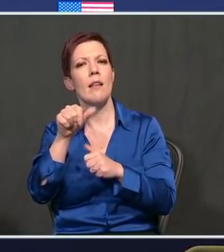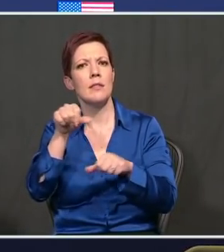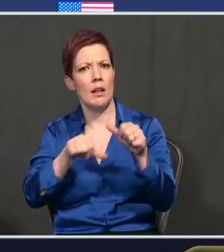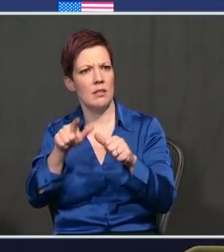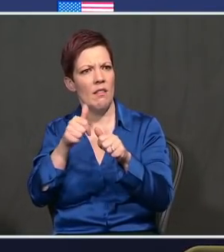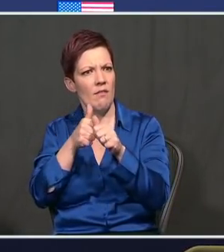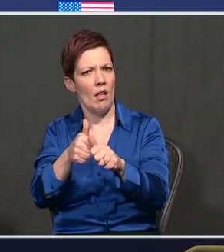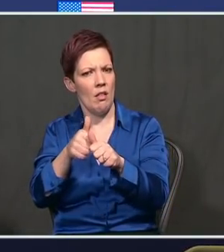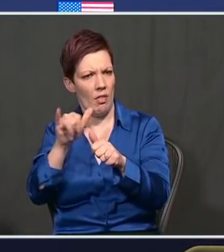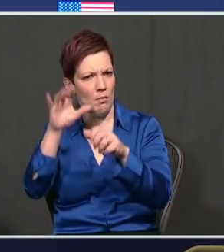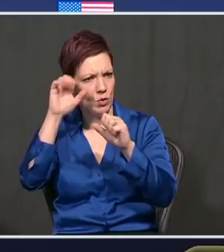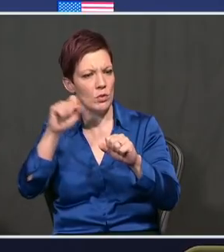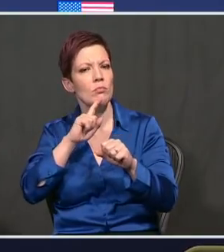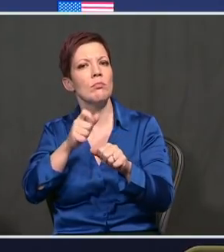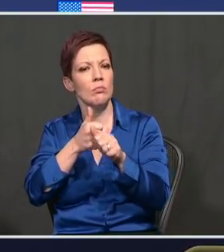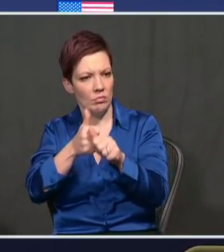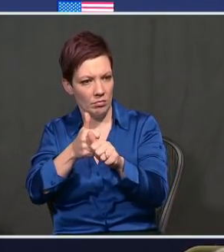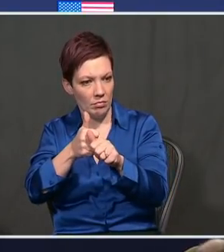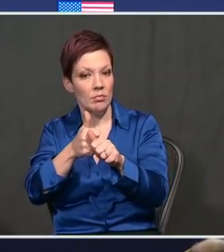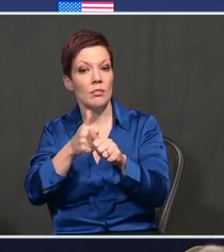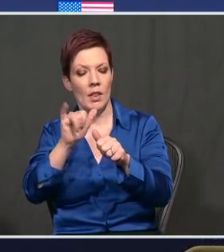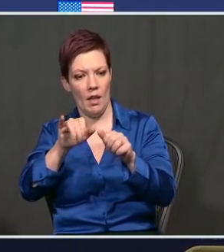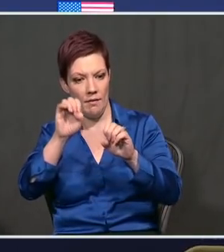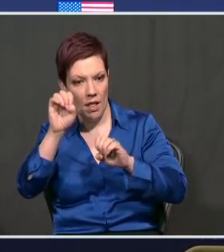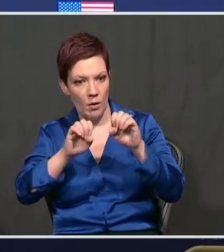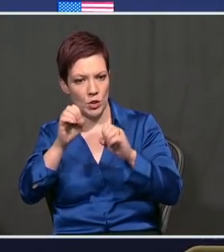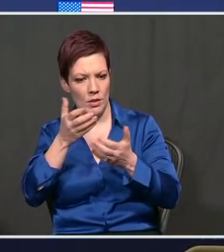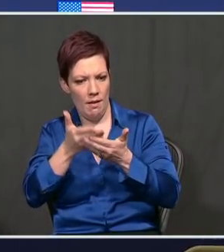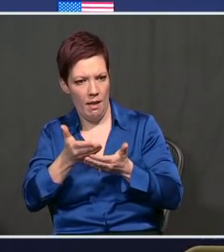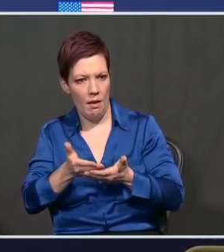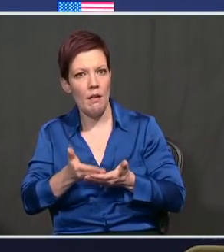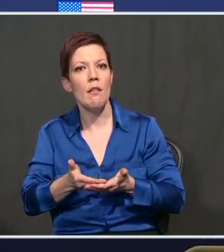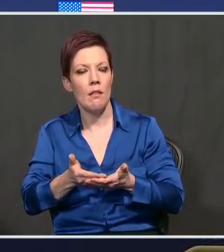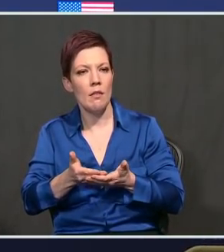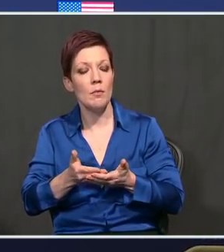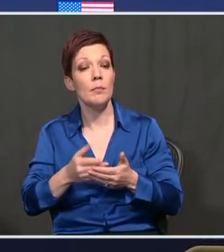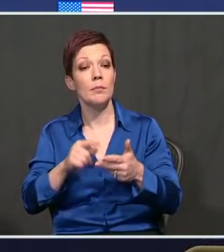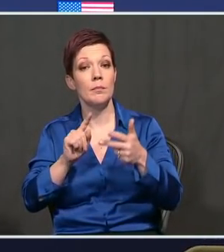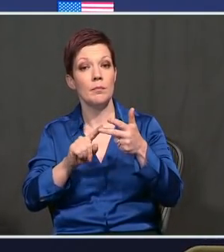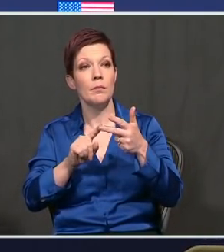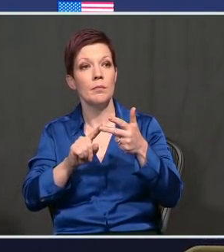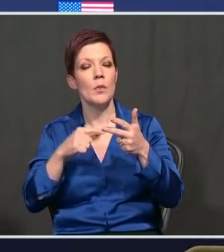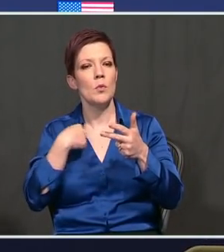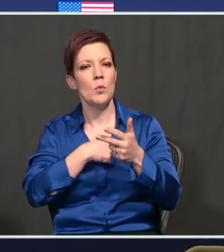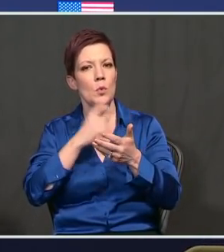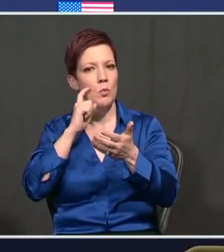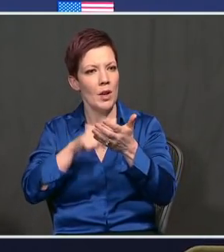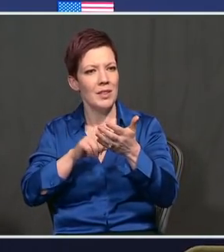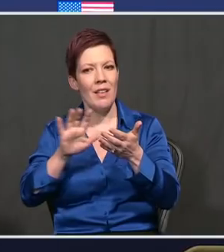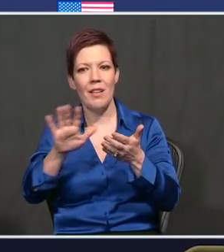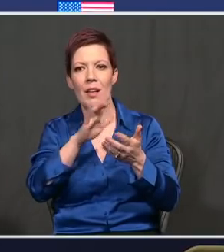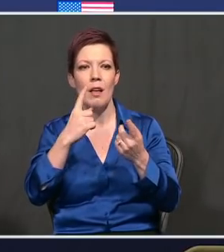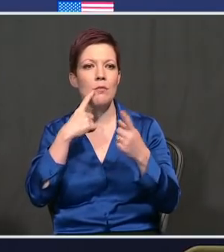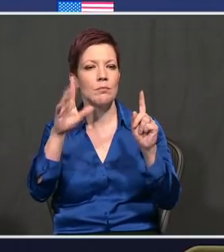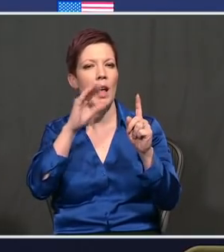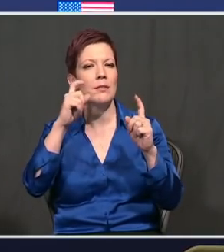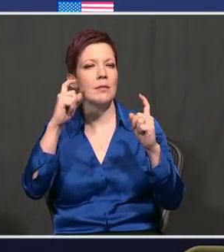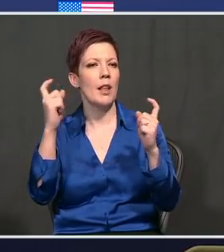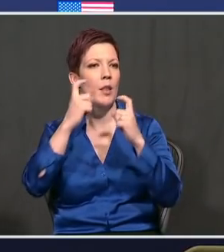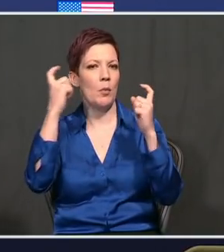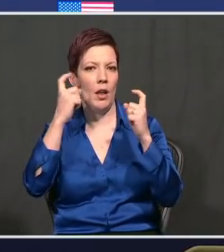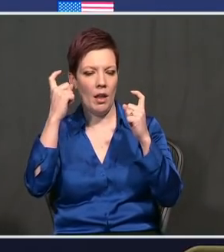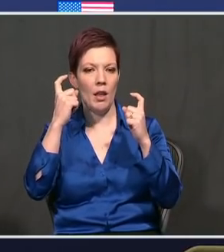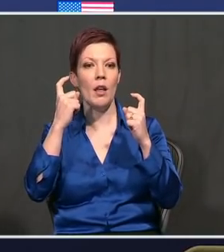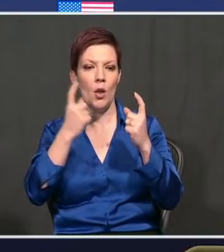the development and evaluation of the vaccines. And third, we're going to recognize achievements, celebrate the private sector